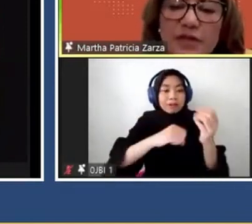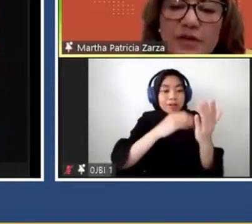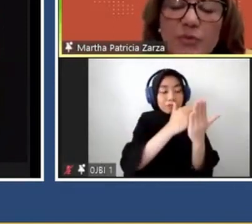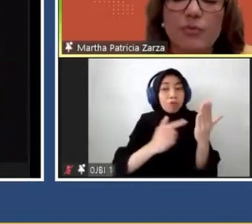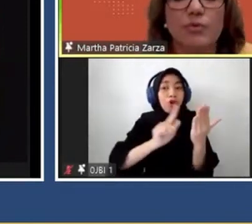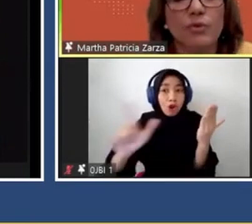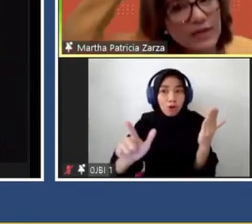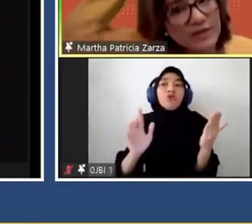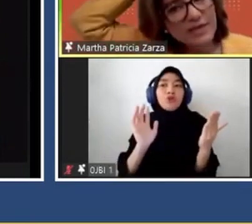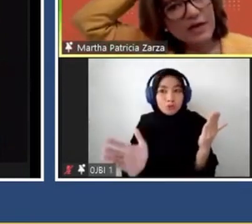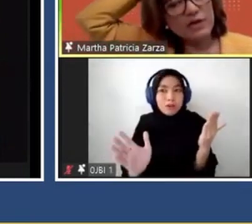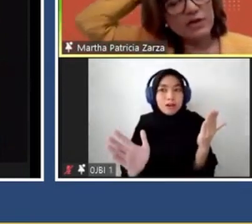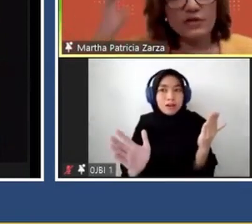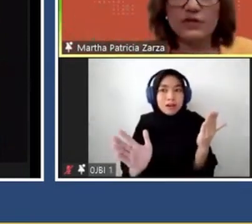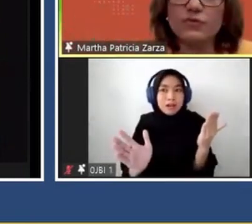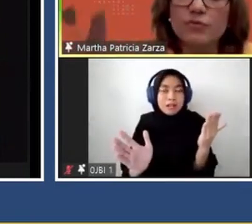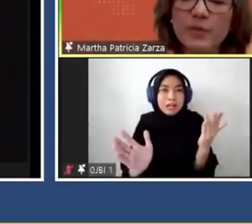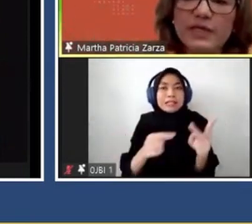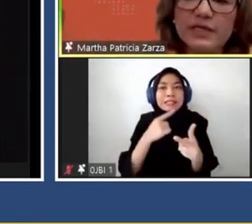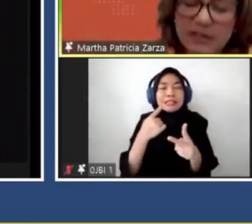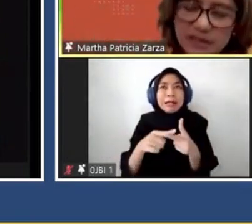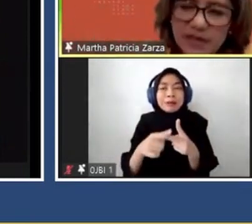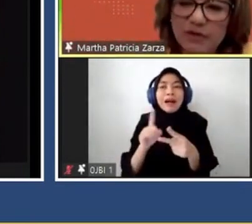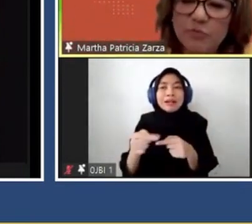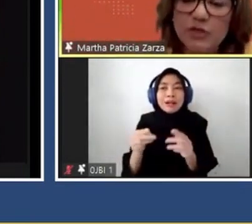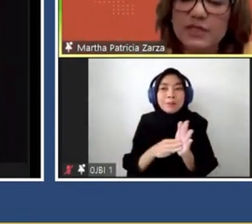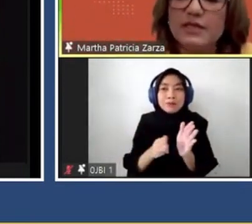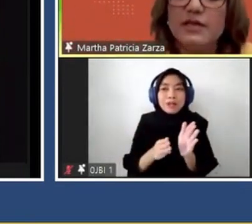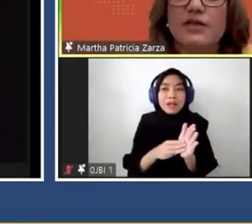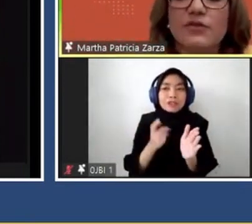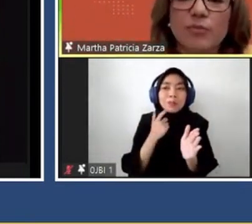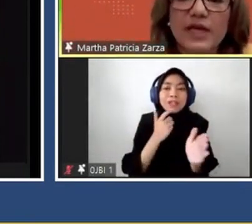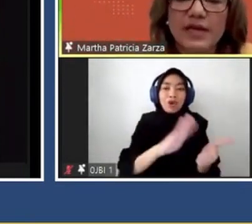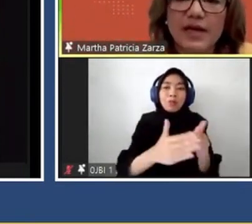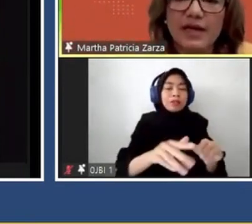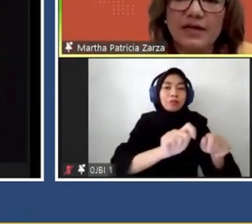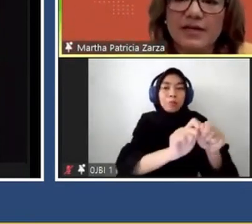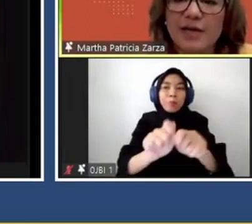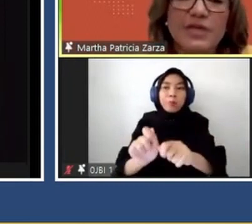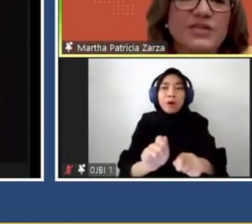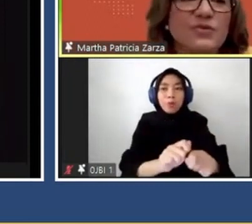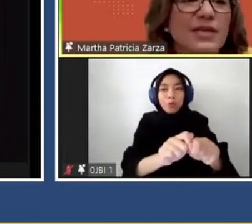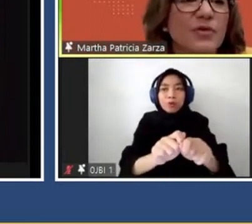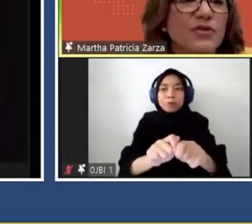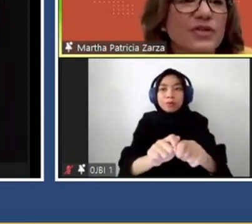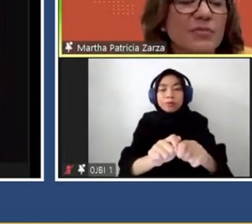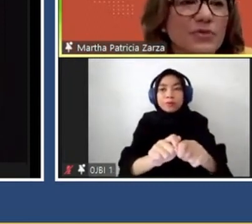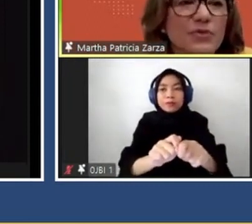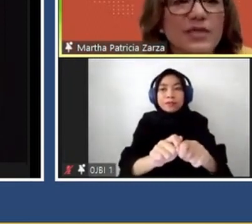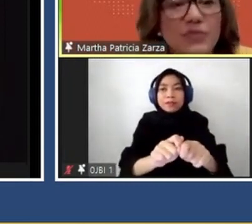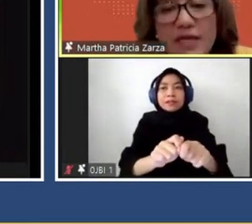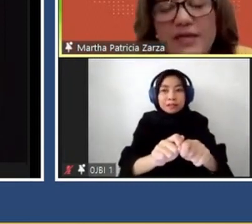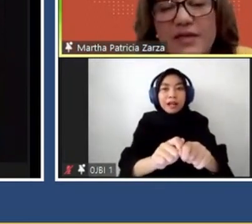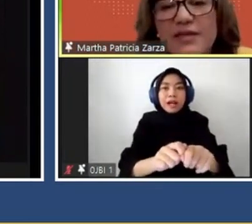But we want now, in order to build it in the community, to make a mix with the